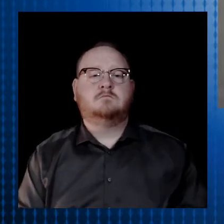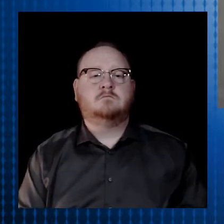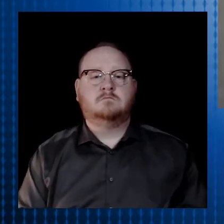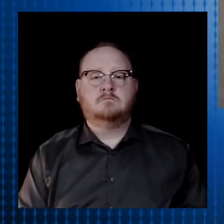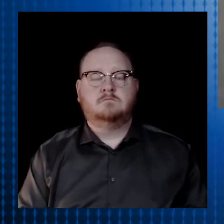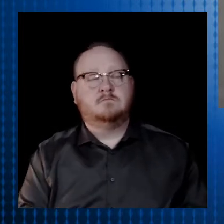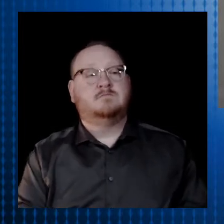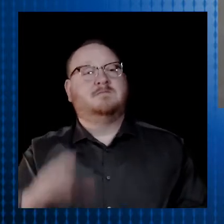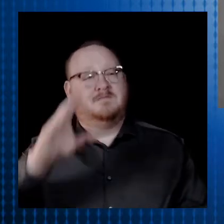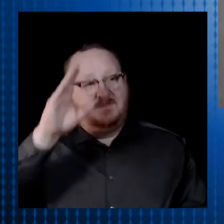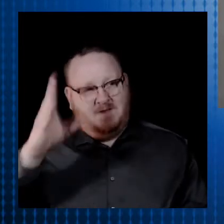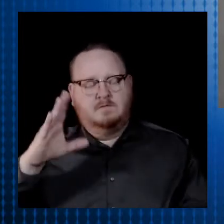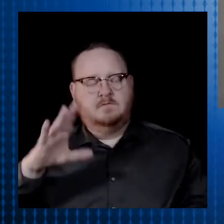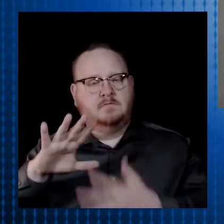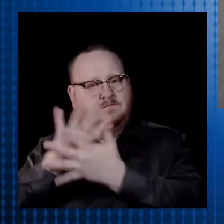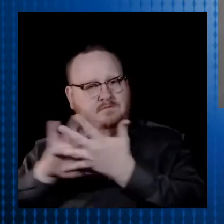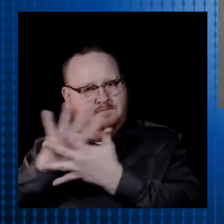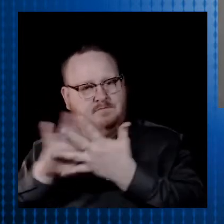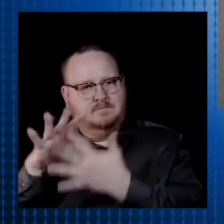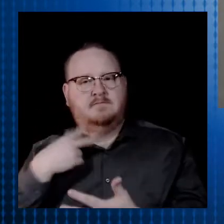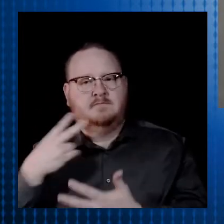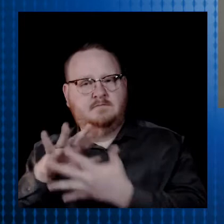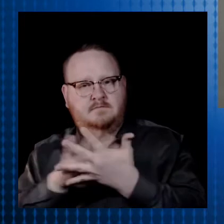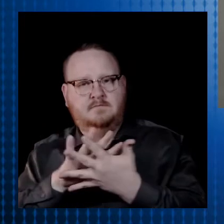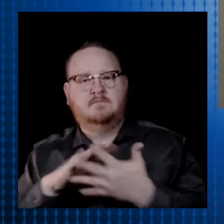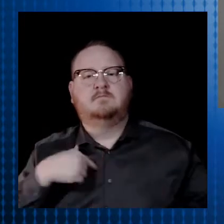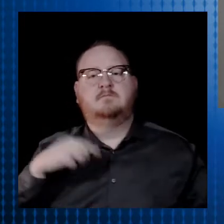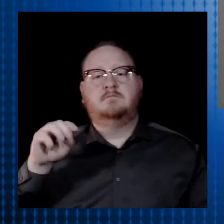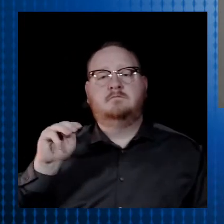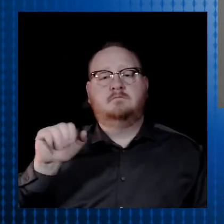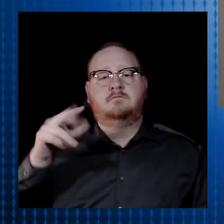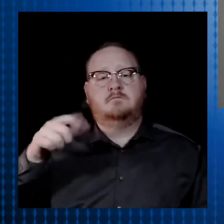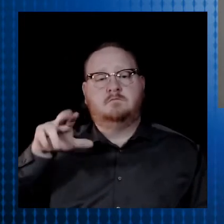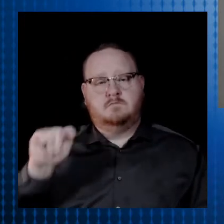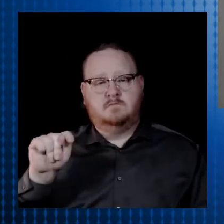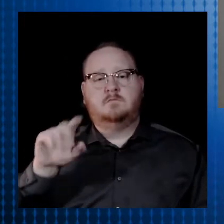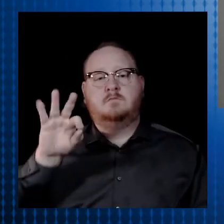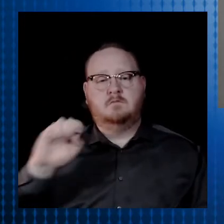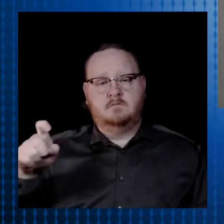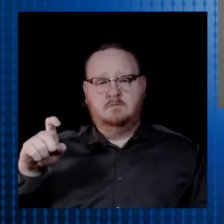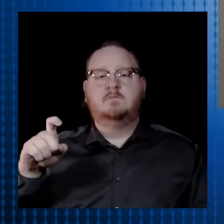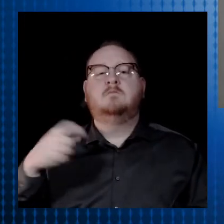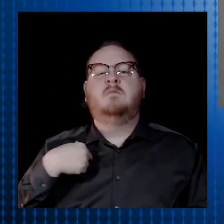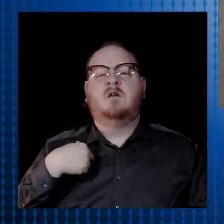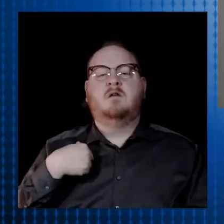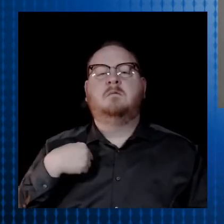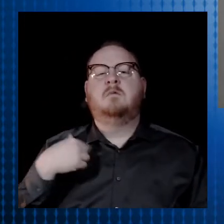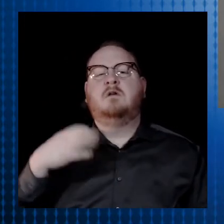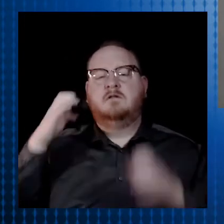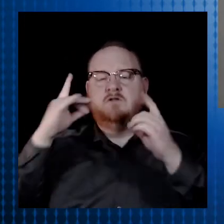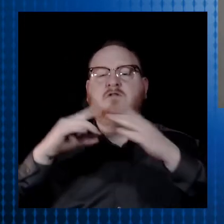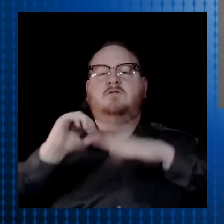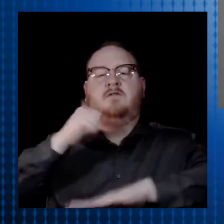Hello, I'm Margaret Fox, I'm a member of the Education Foundation Board. I'm a graduate of